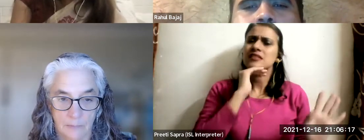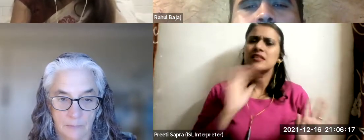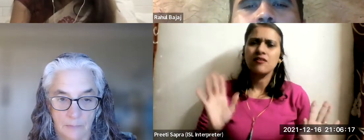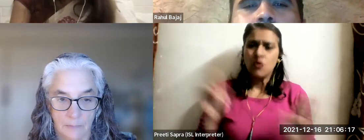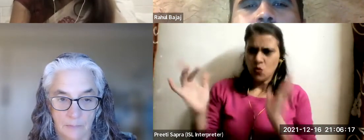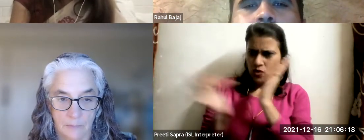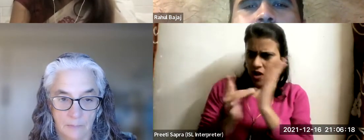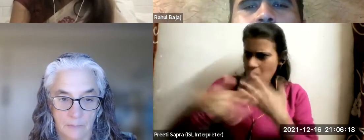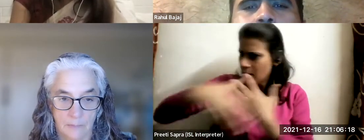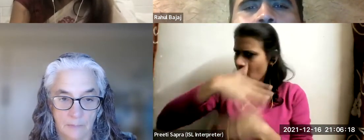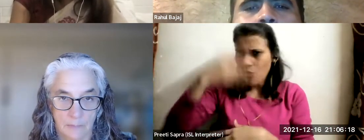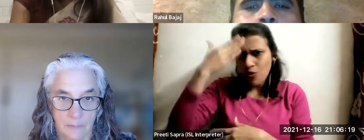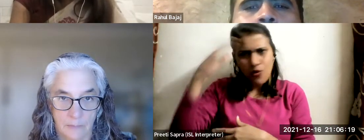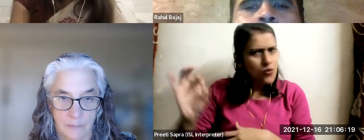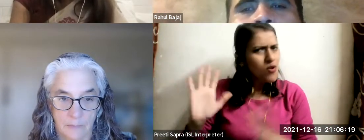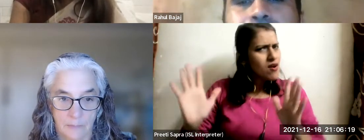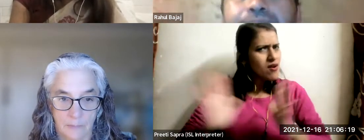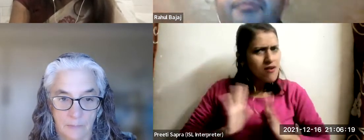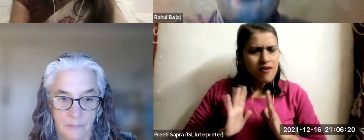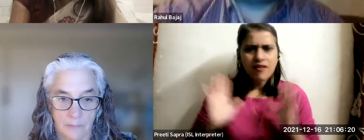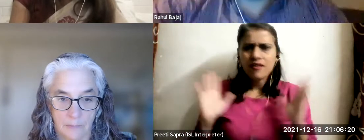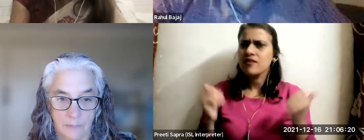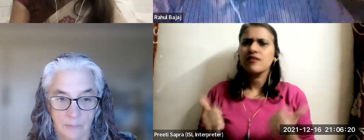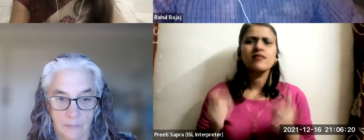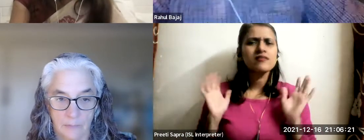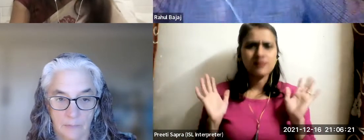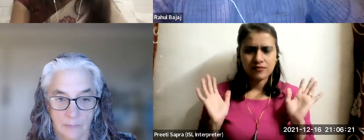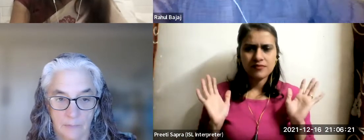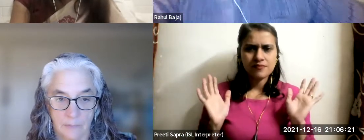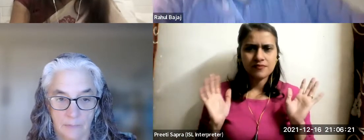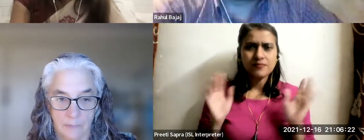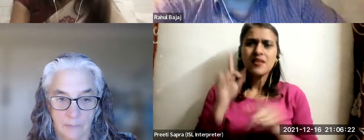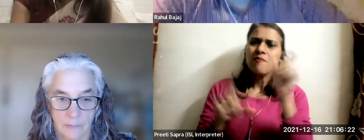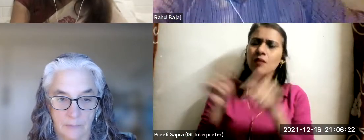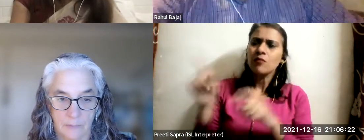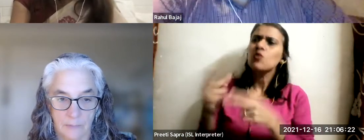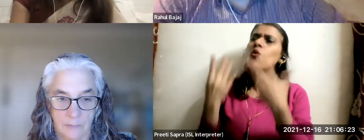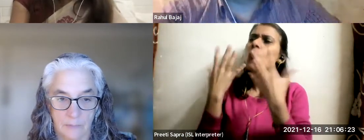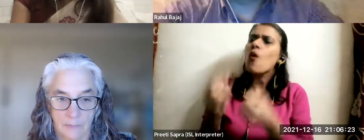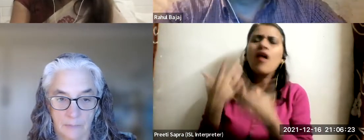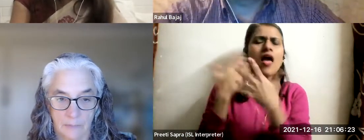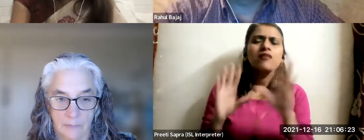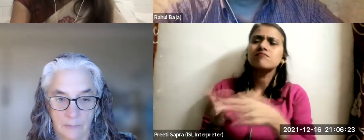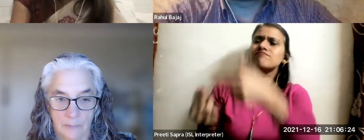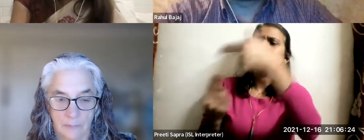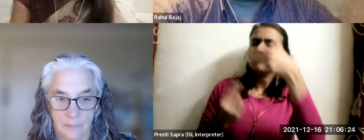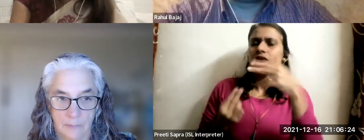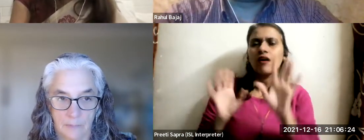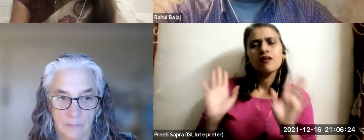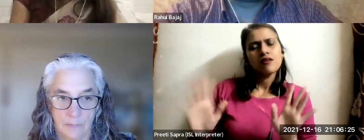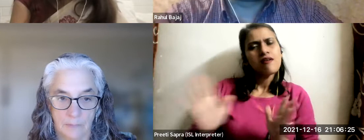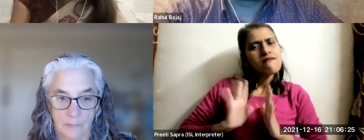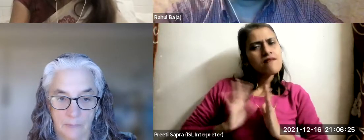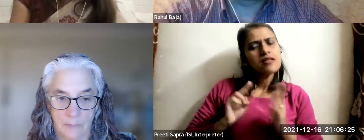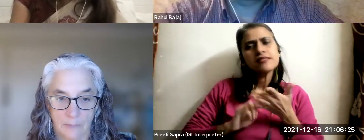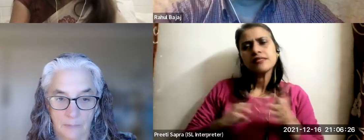that and take them along with you. But initially, I think people just need to hear your story. So don't worry about the technicality, just